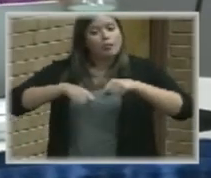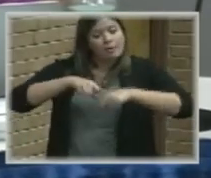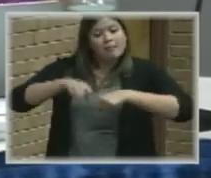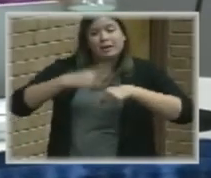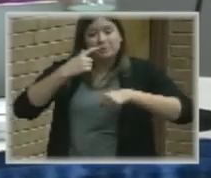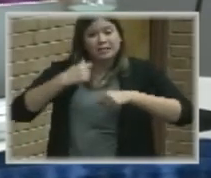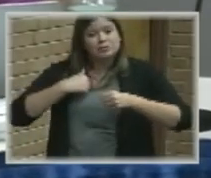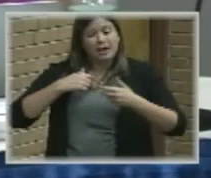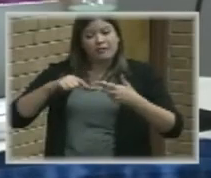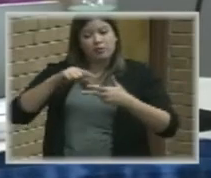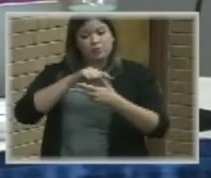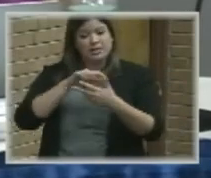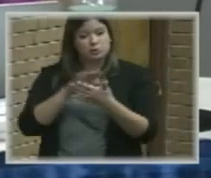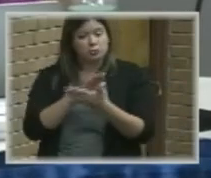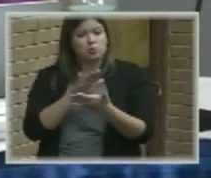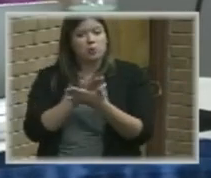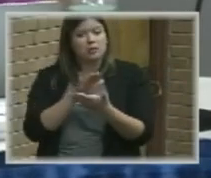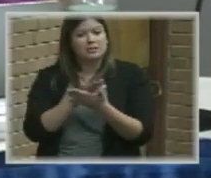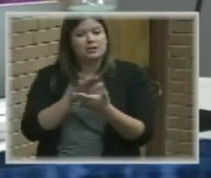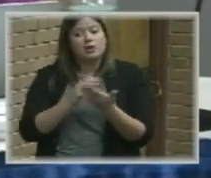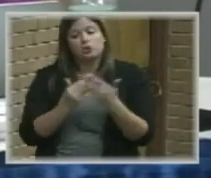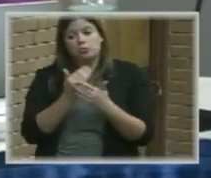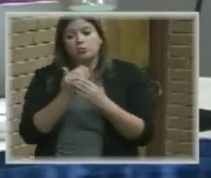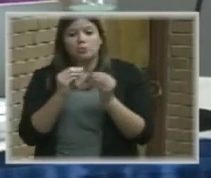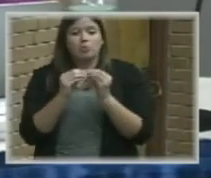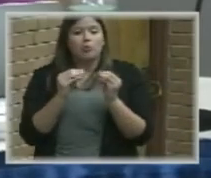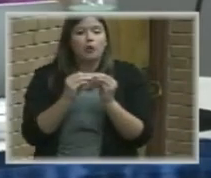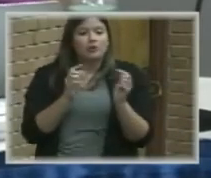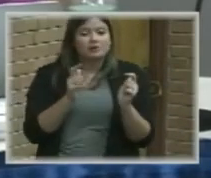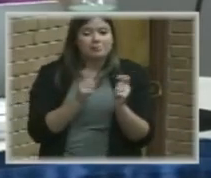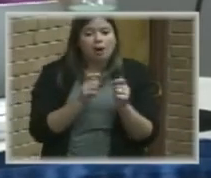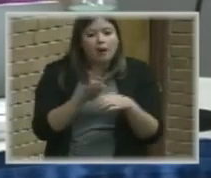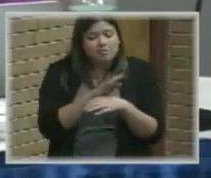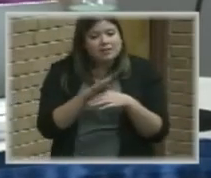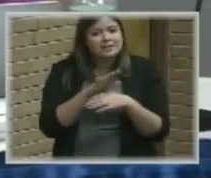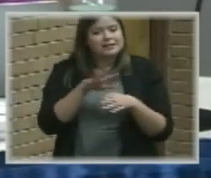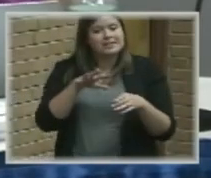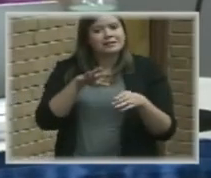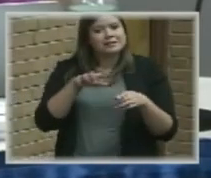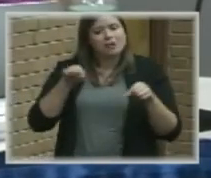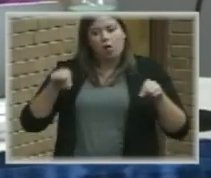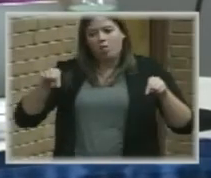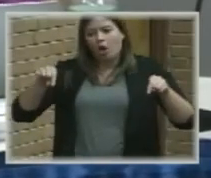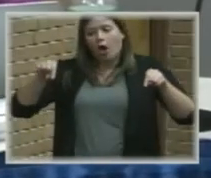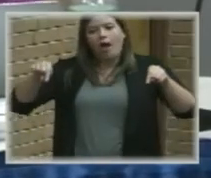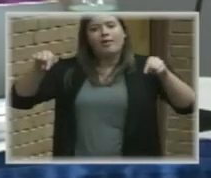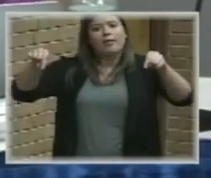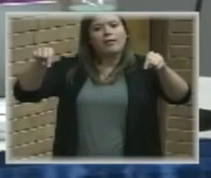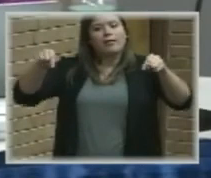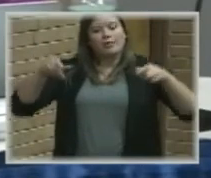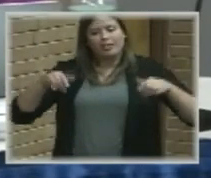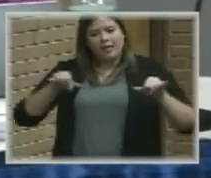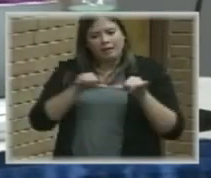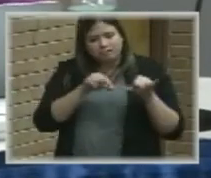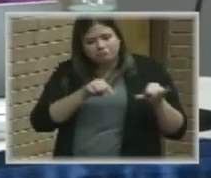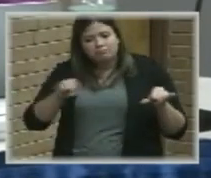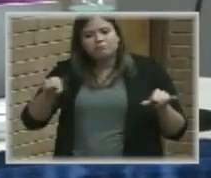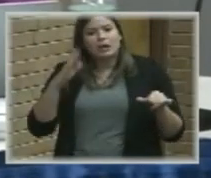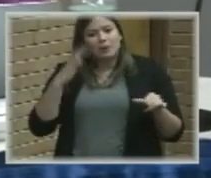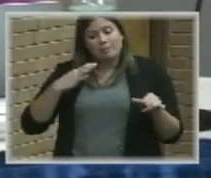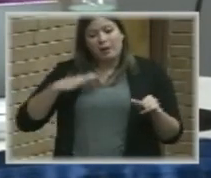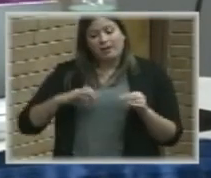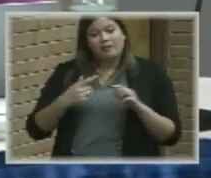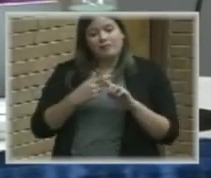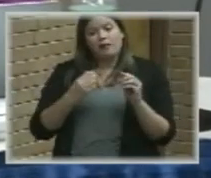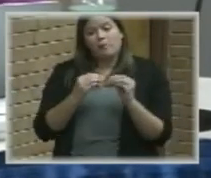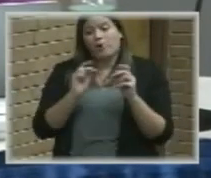schools and numerous small businesses along the route that would benefit from more foot traffic